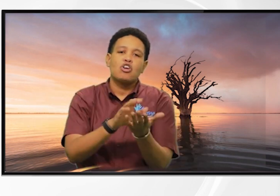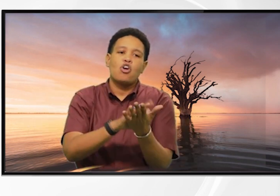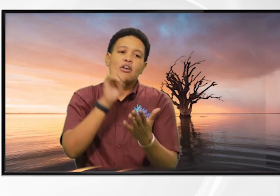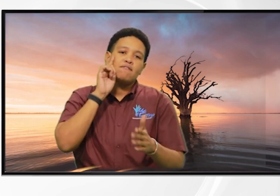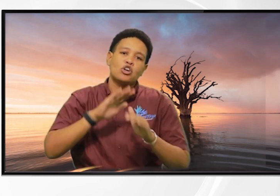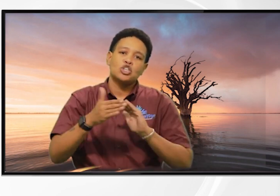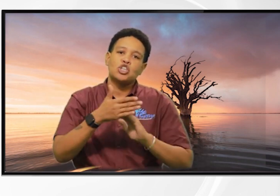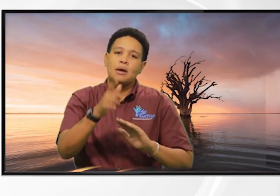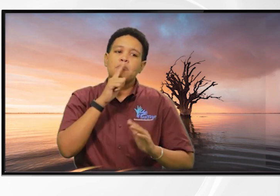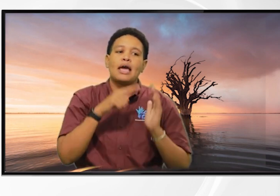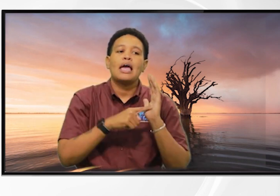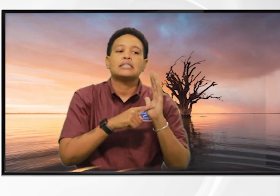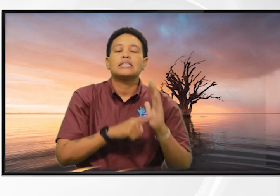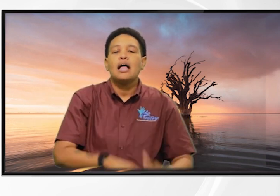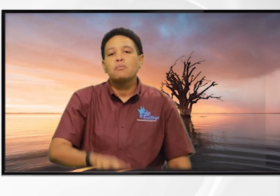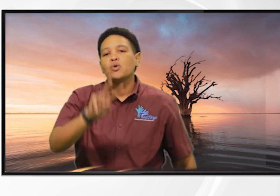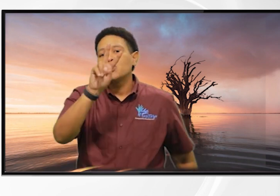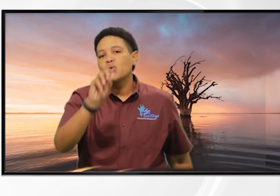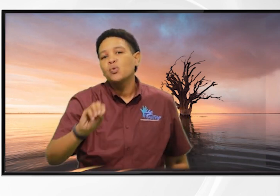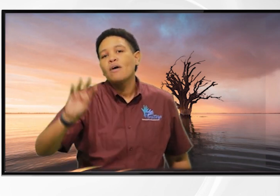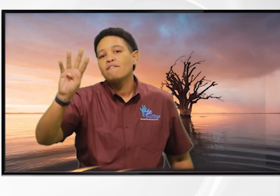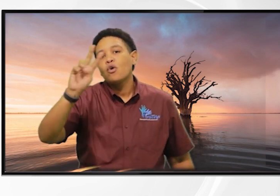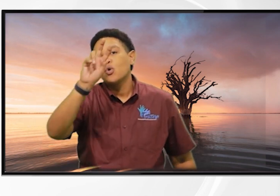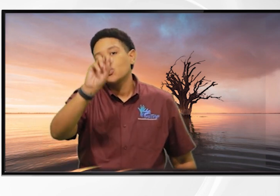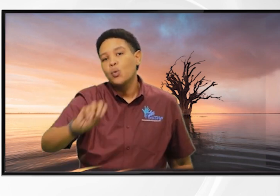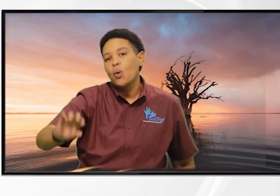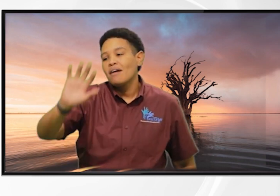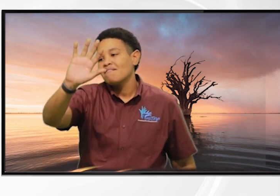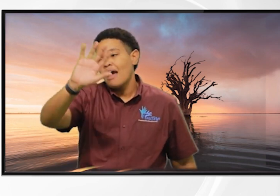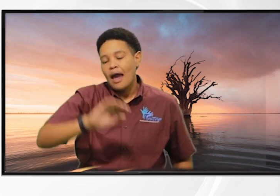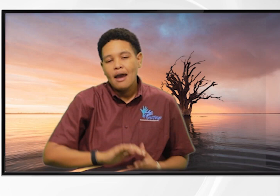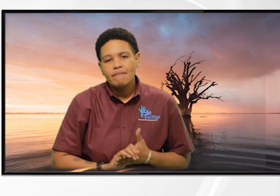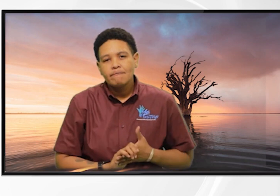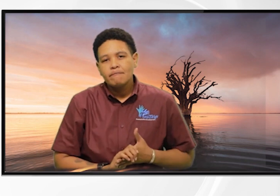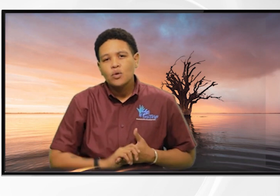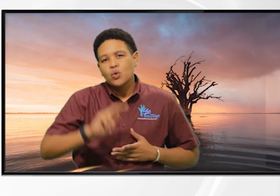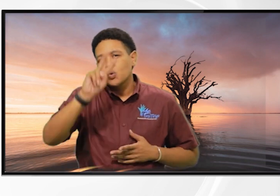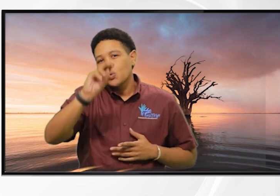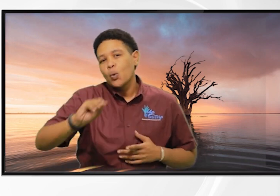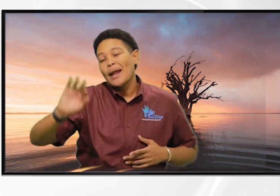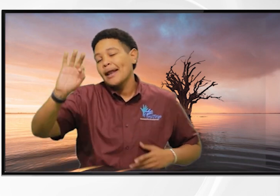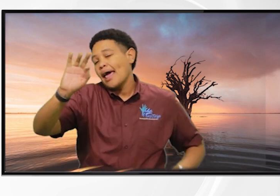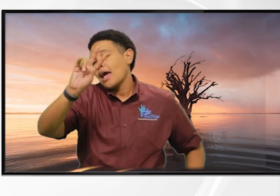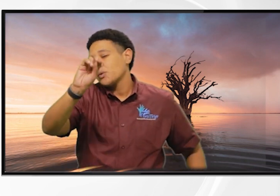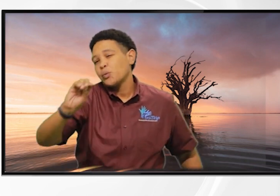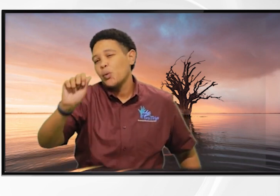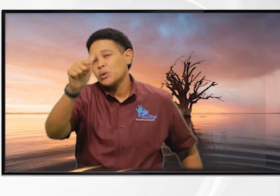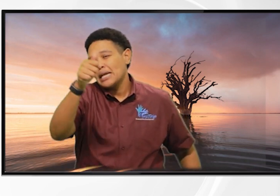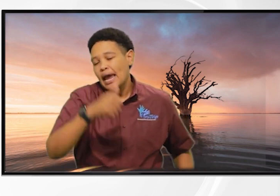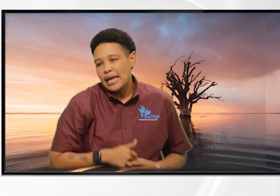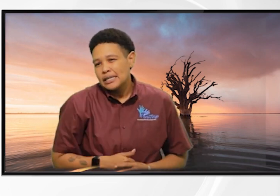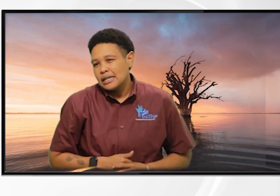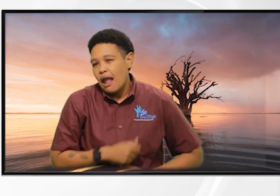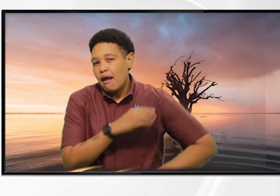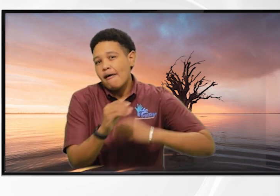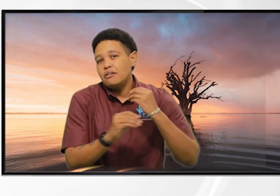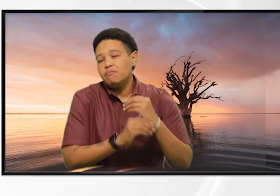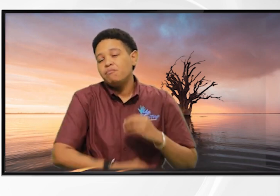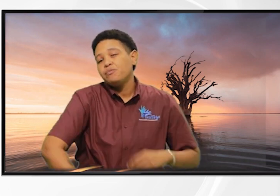Jamaica, example 2004, 2005, 2009, 2010,